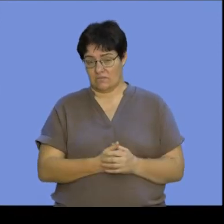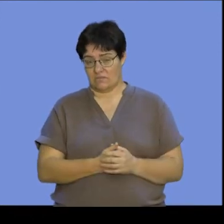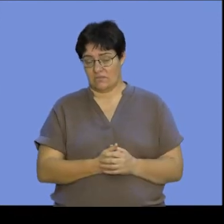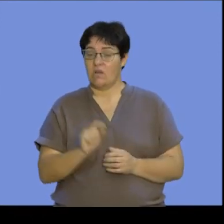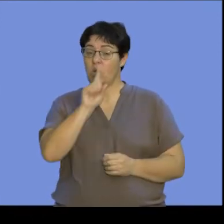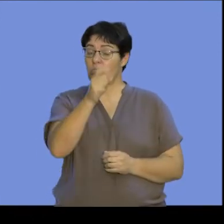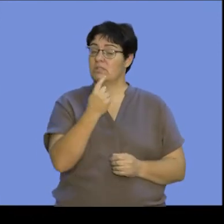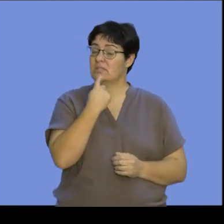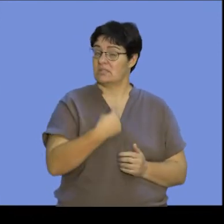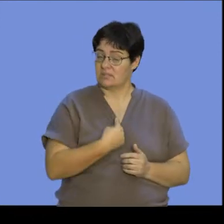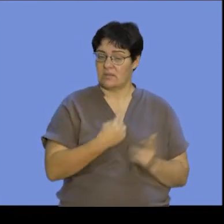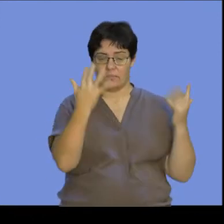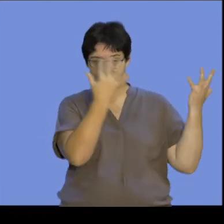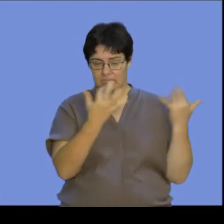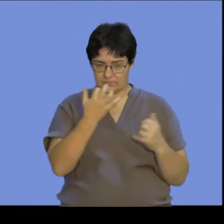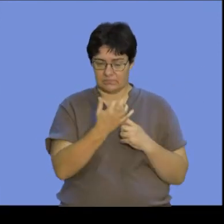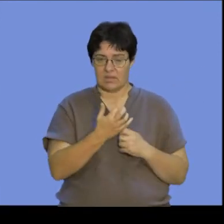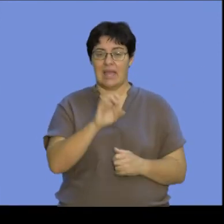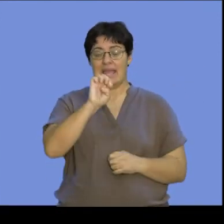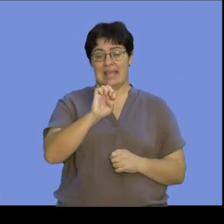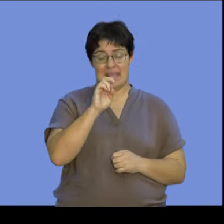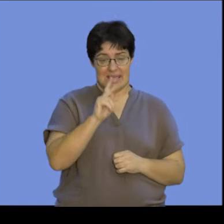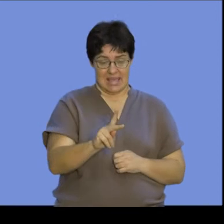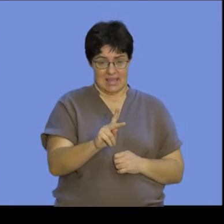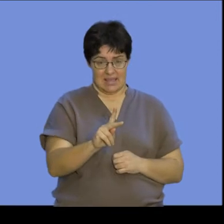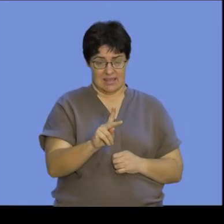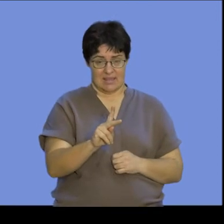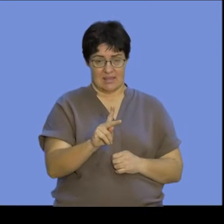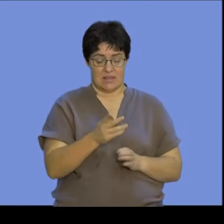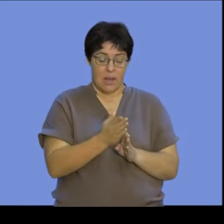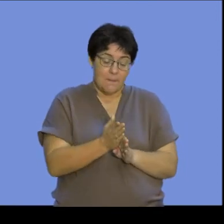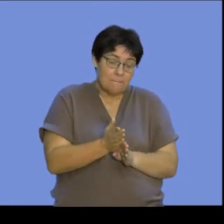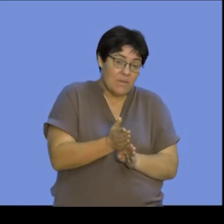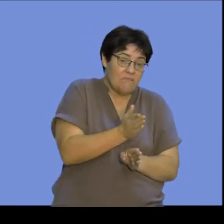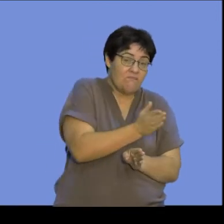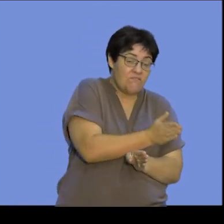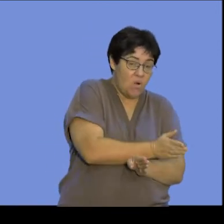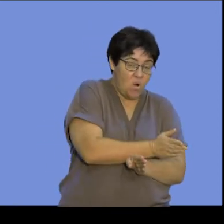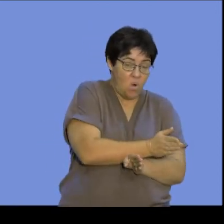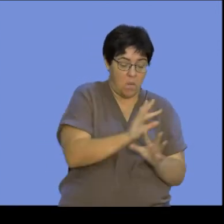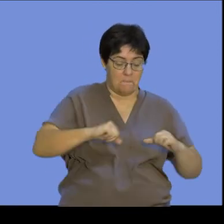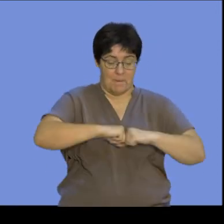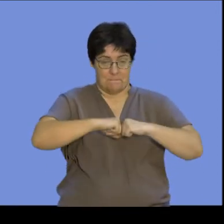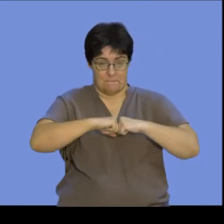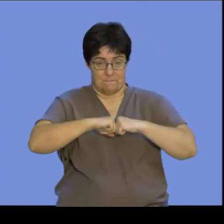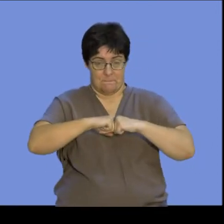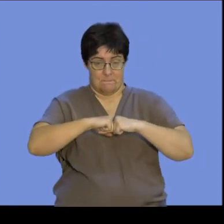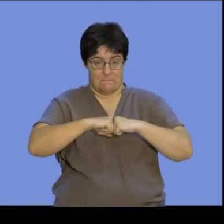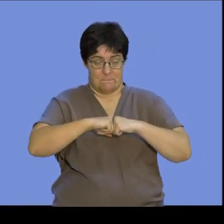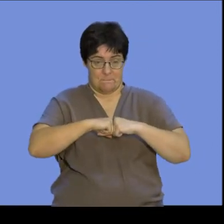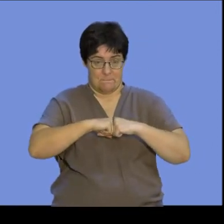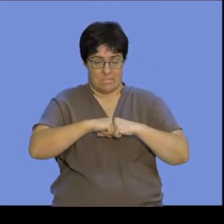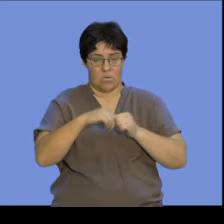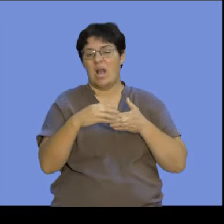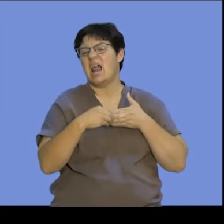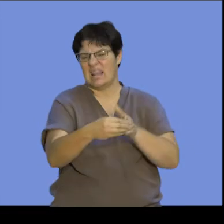says, calculate the kinetic energy before the collision. We're leading you a little